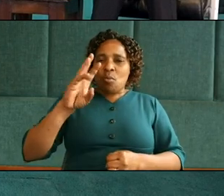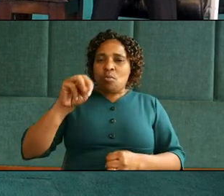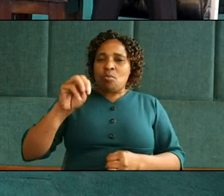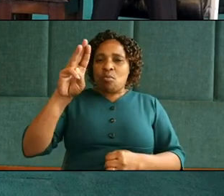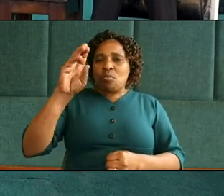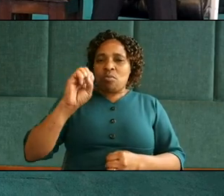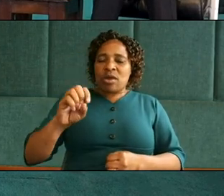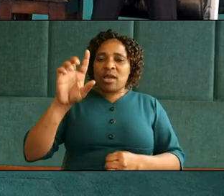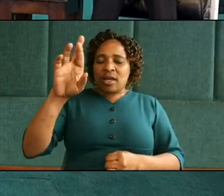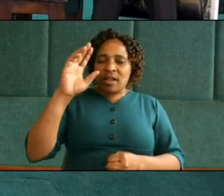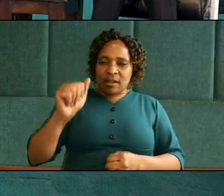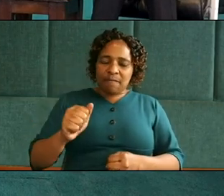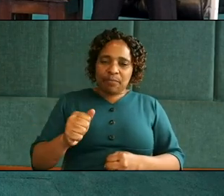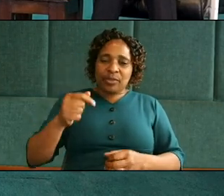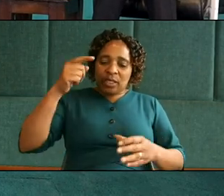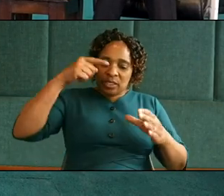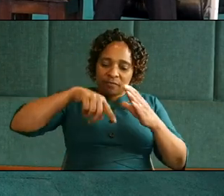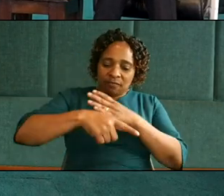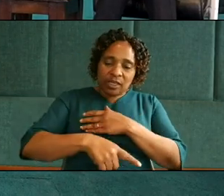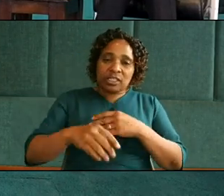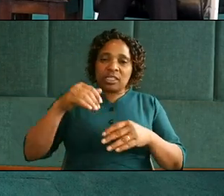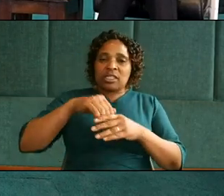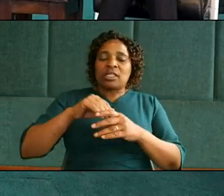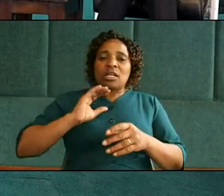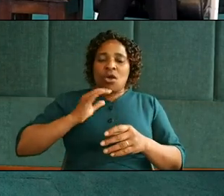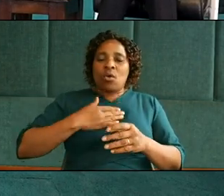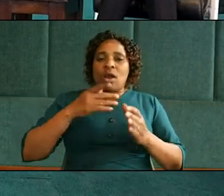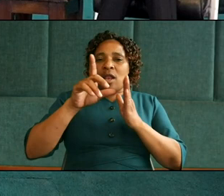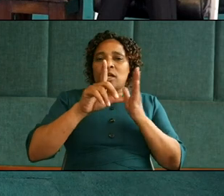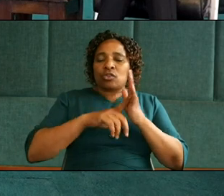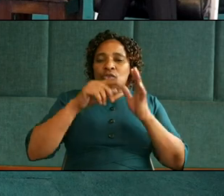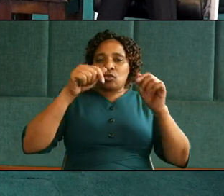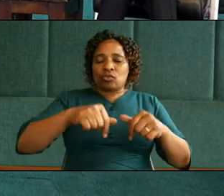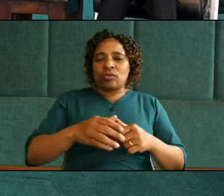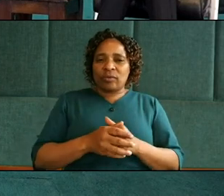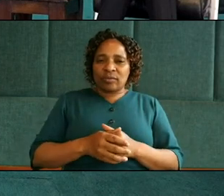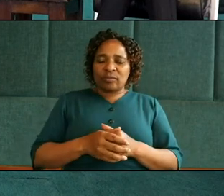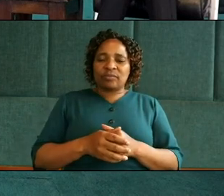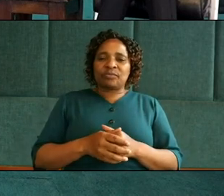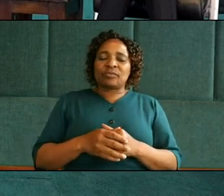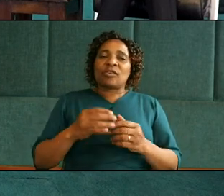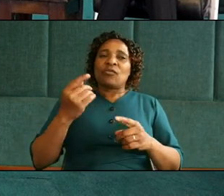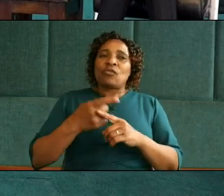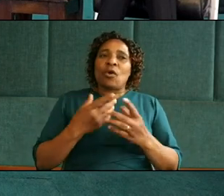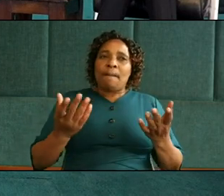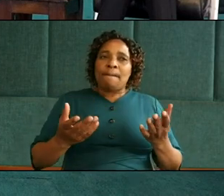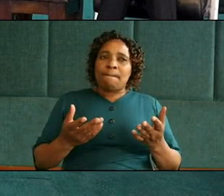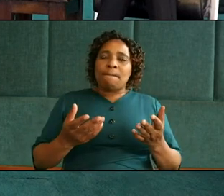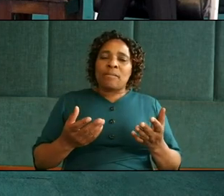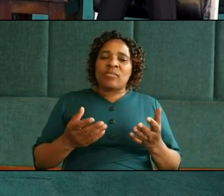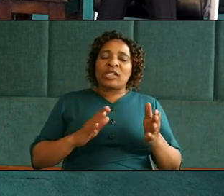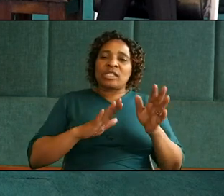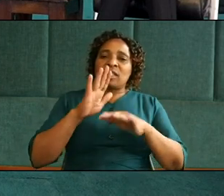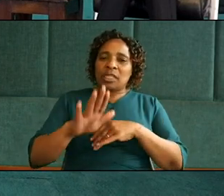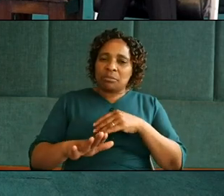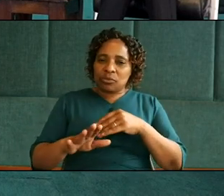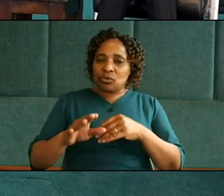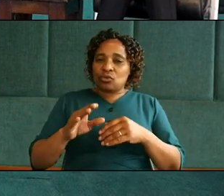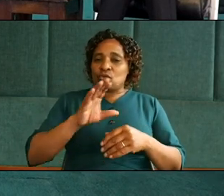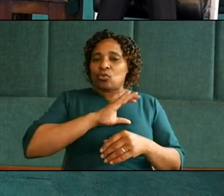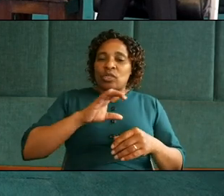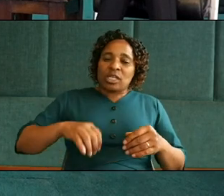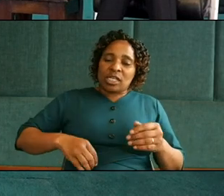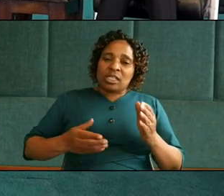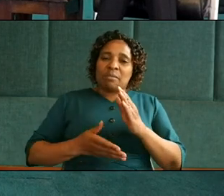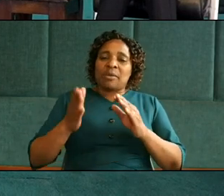the further insights in our lesson for today. It's from Steps to Christ, page